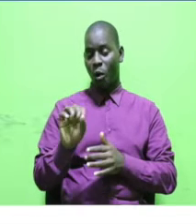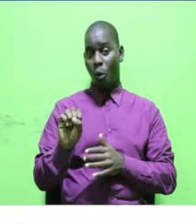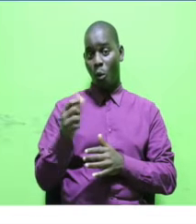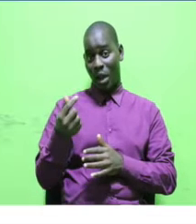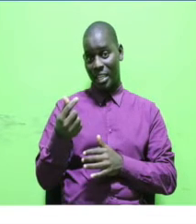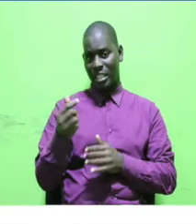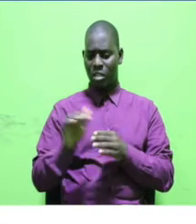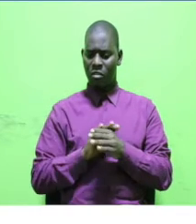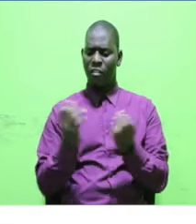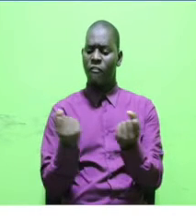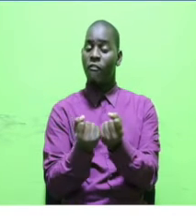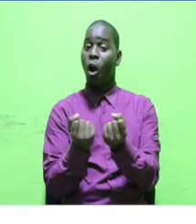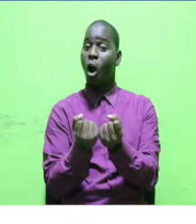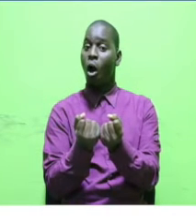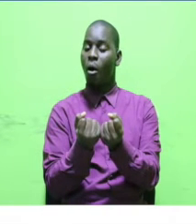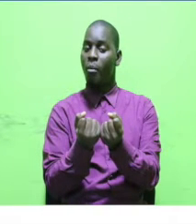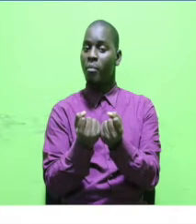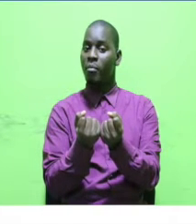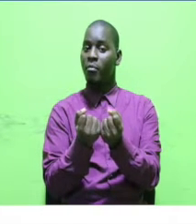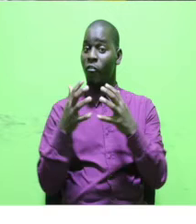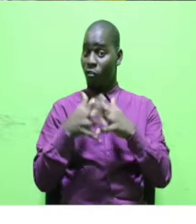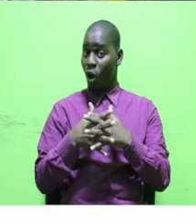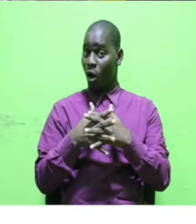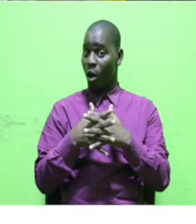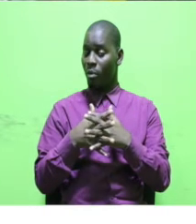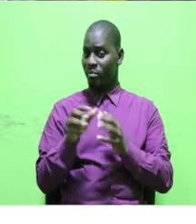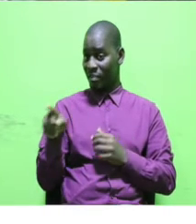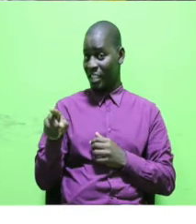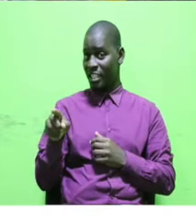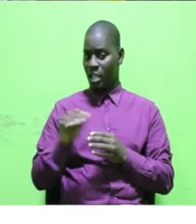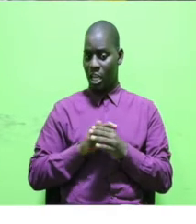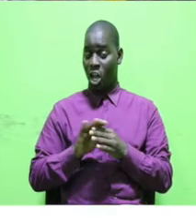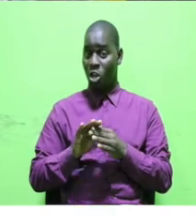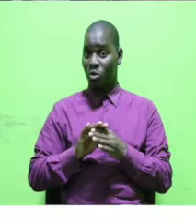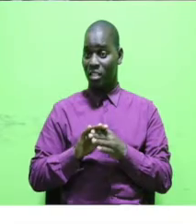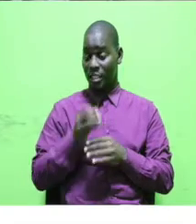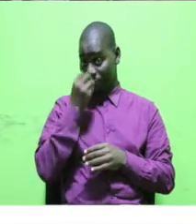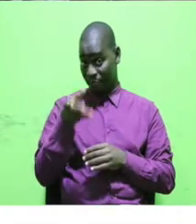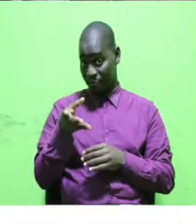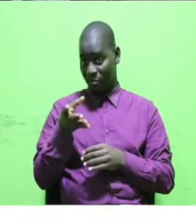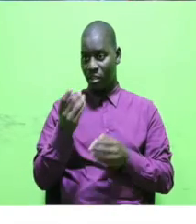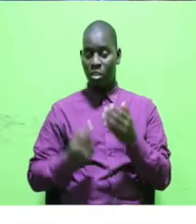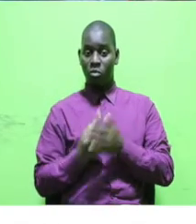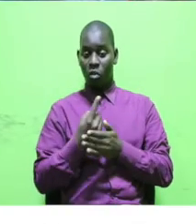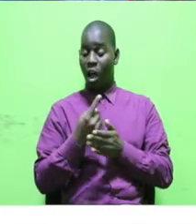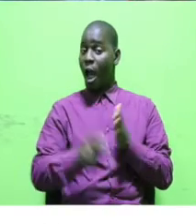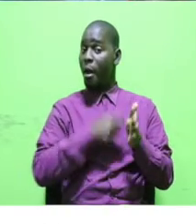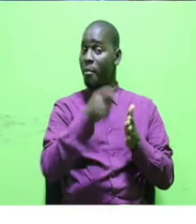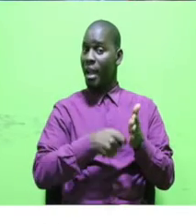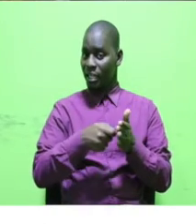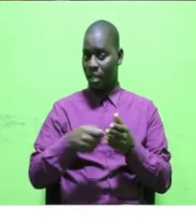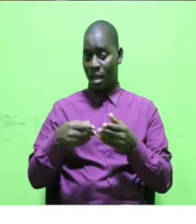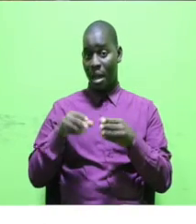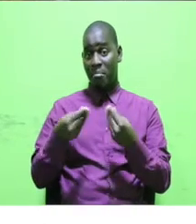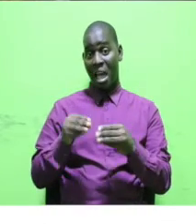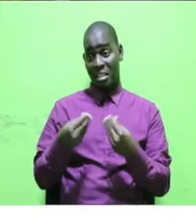in the form of solid. Example of solid waste is household garbage, mining waste,